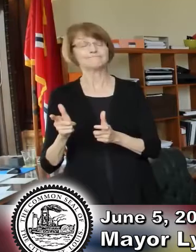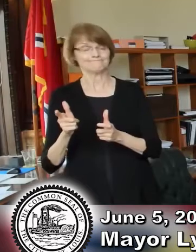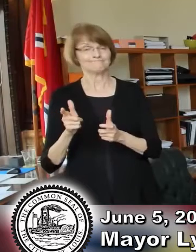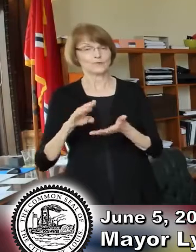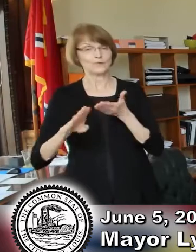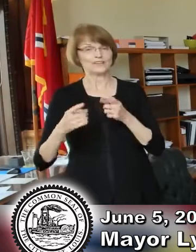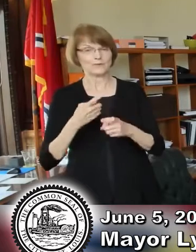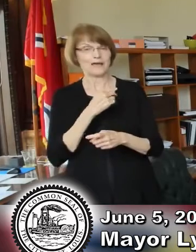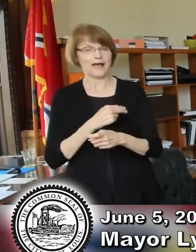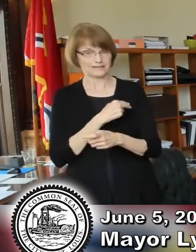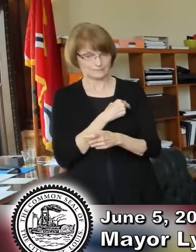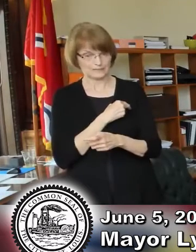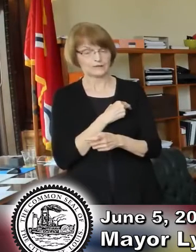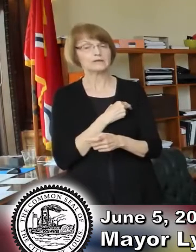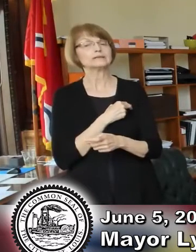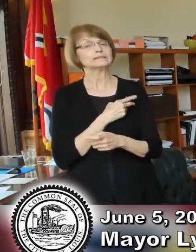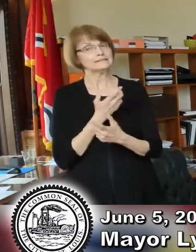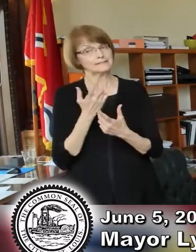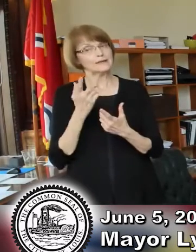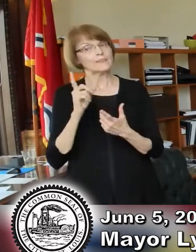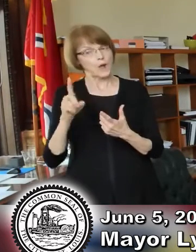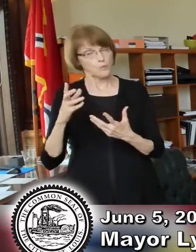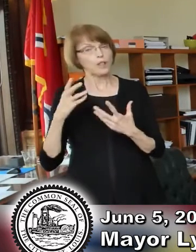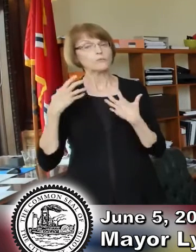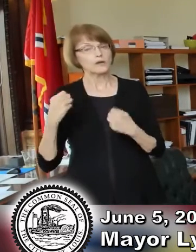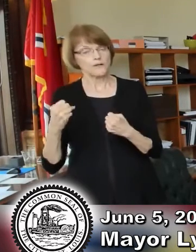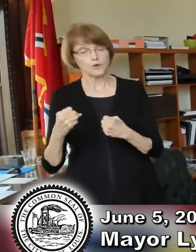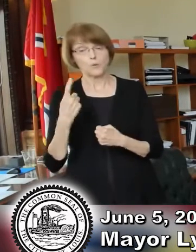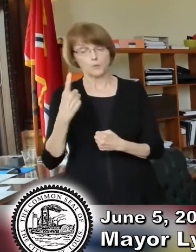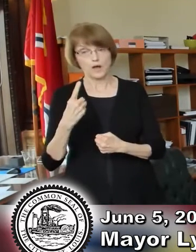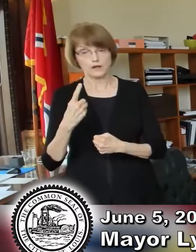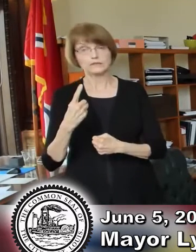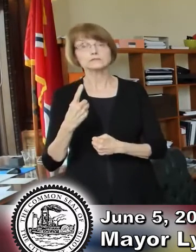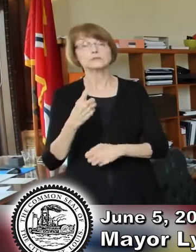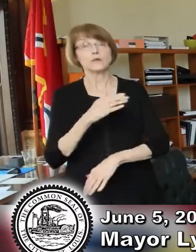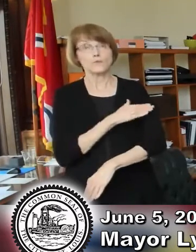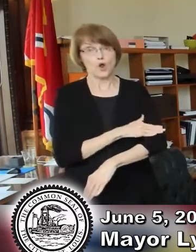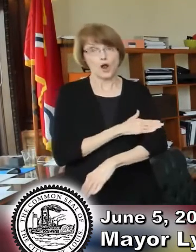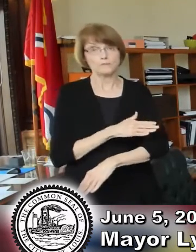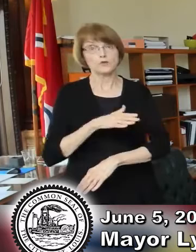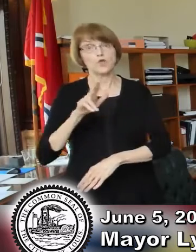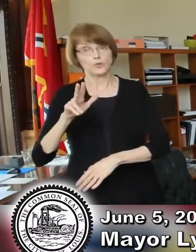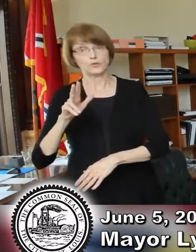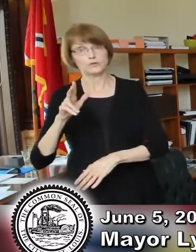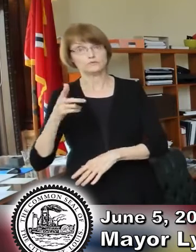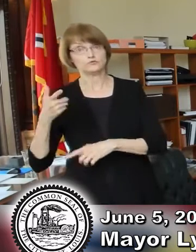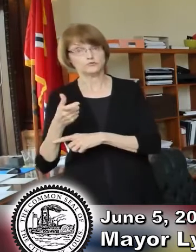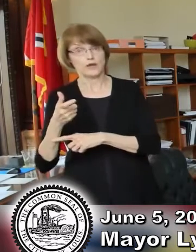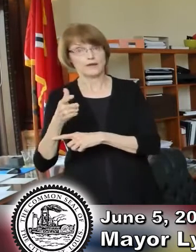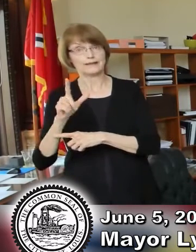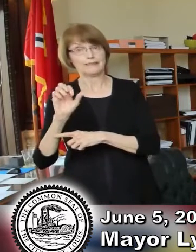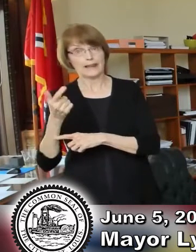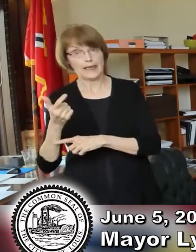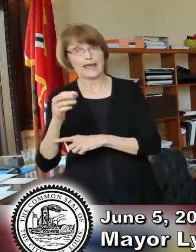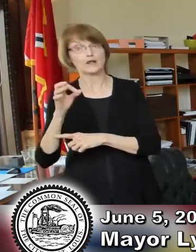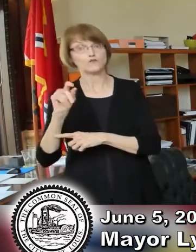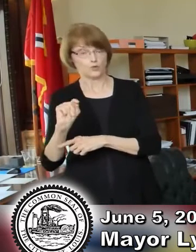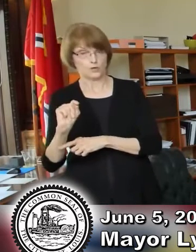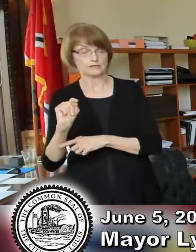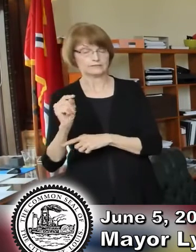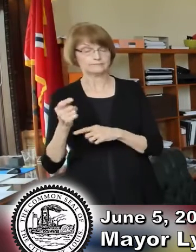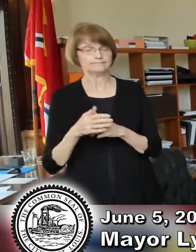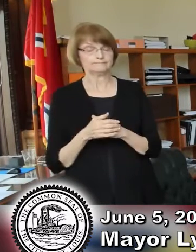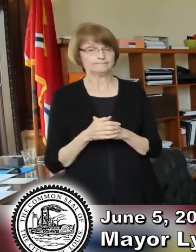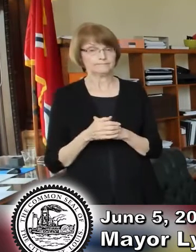will recover. They've got a ways to go. 1 was shot in the arm and 3 were shot in the legs or foot. And